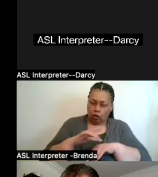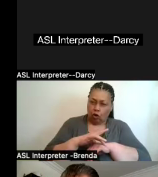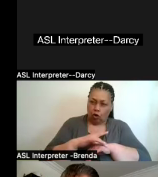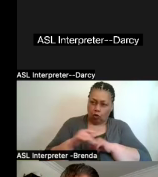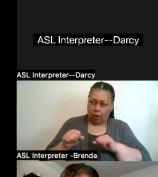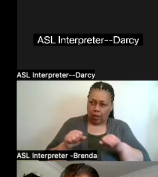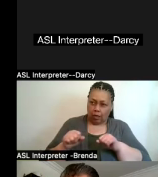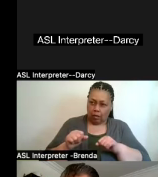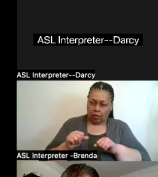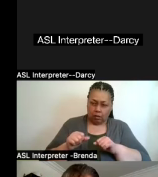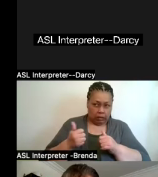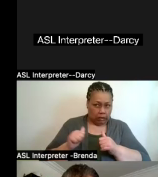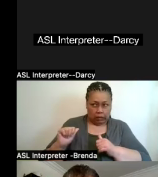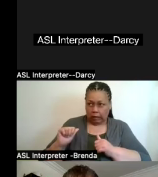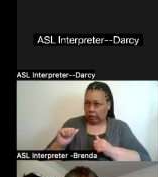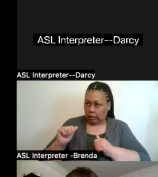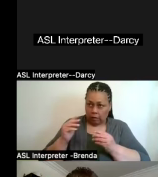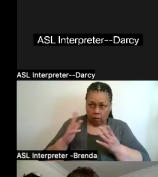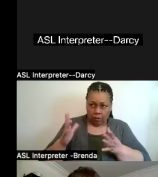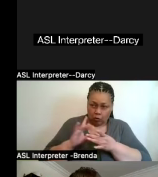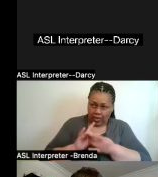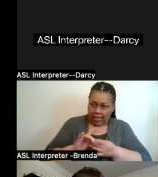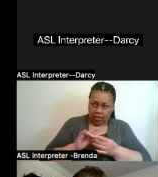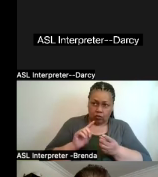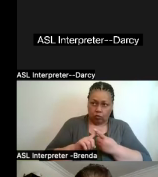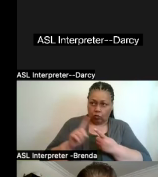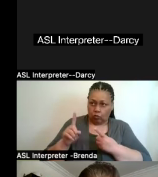do you get any data on what the weather was like, and is that a factor?